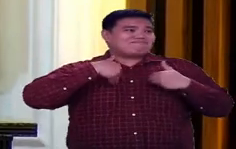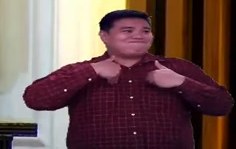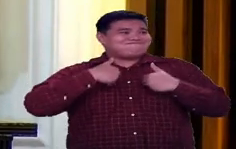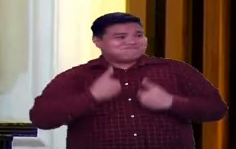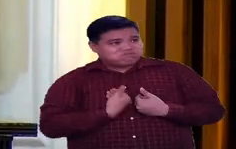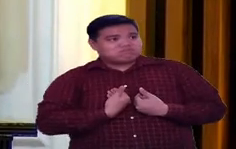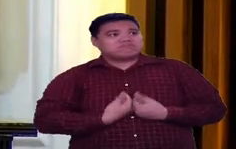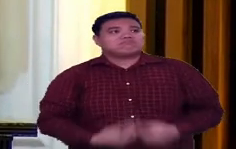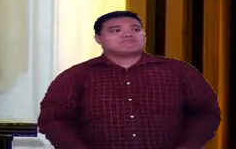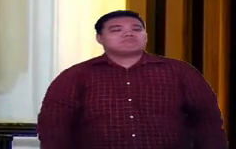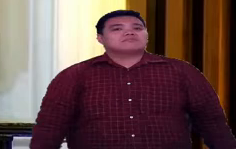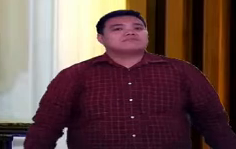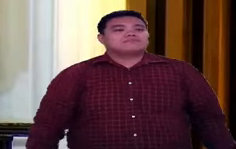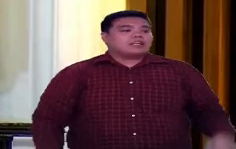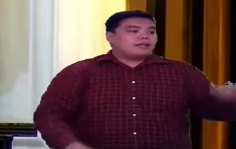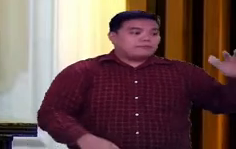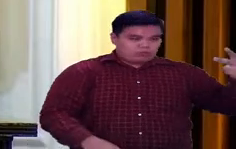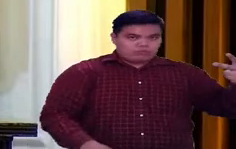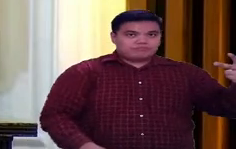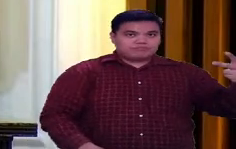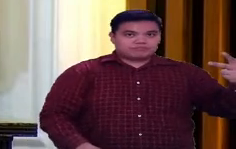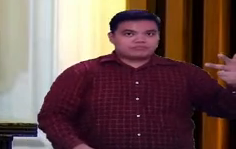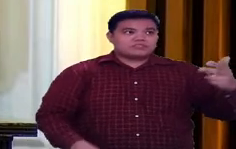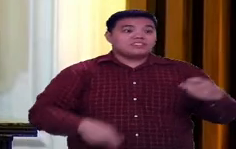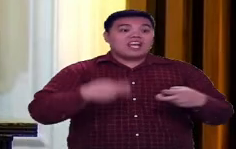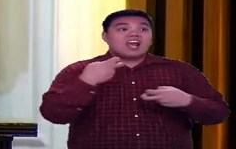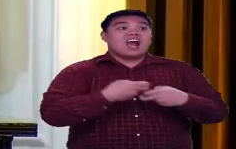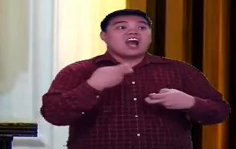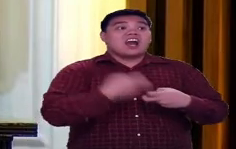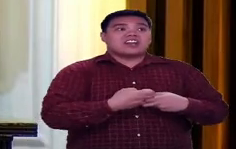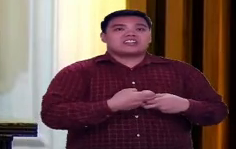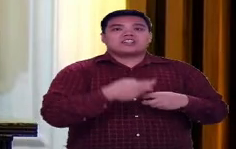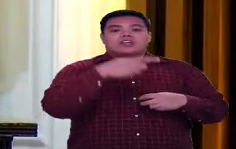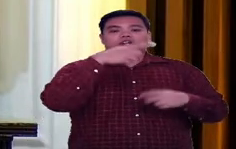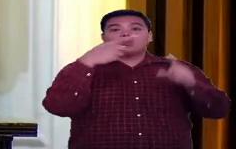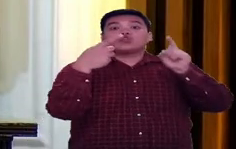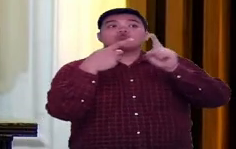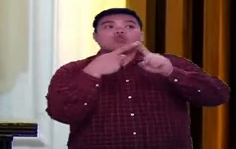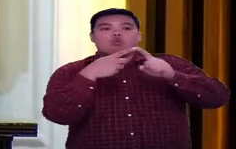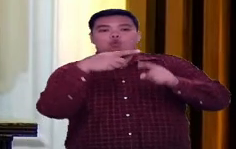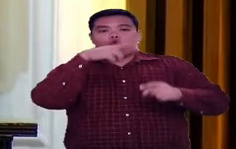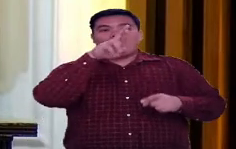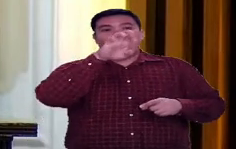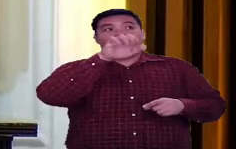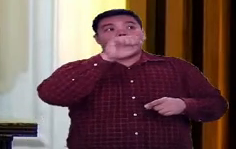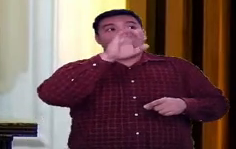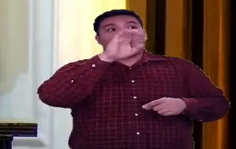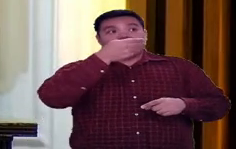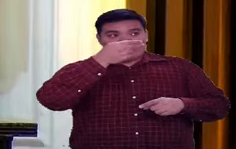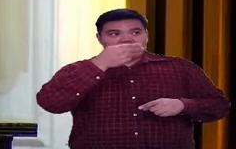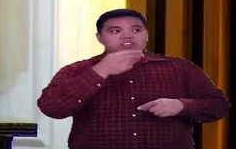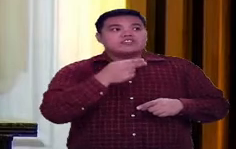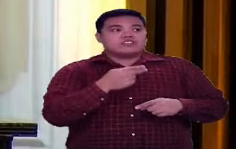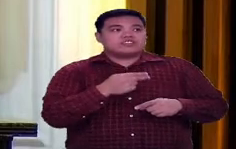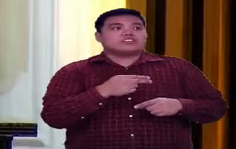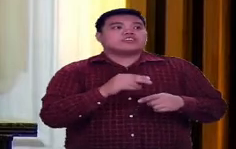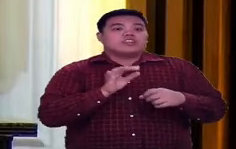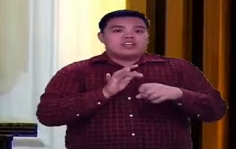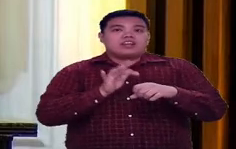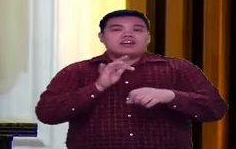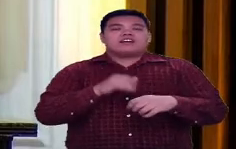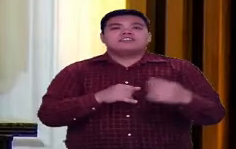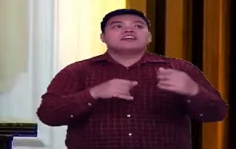Yeah. Number three, the hard to reach. The hard to reach. The